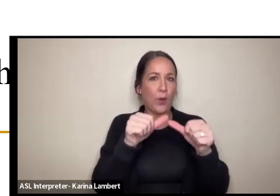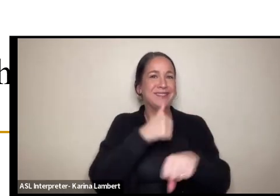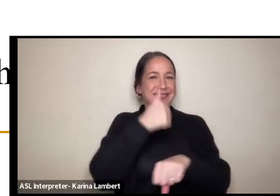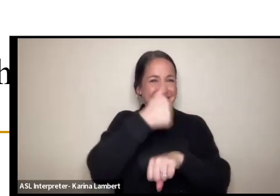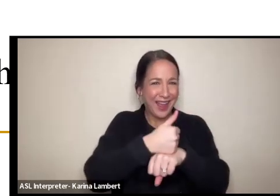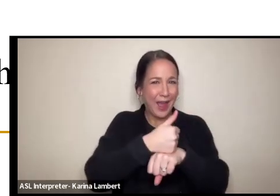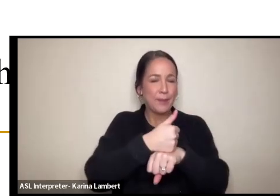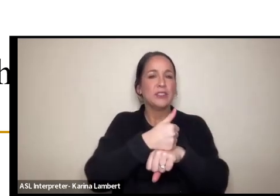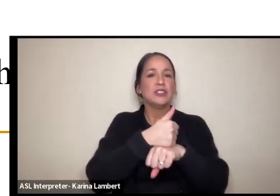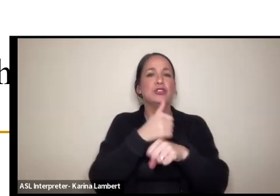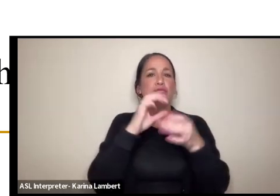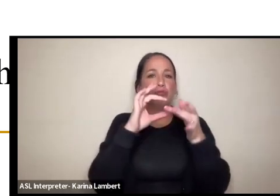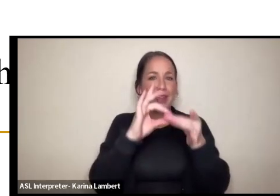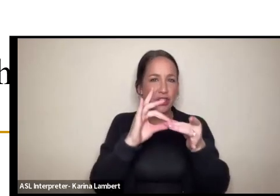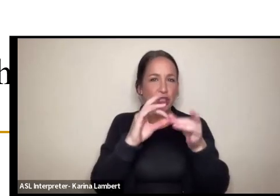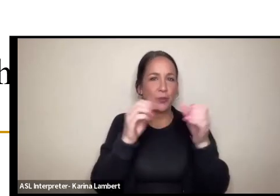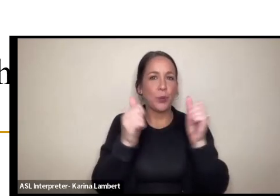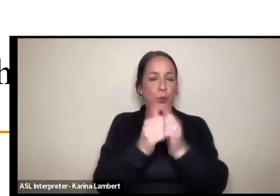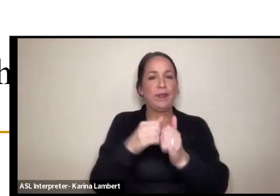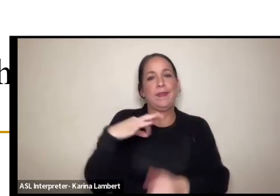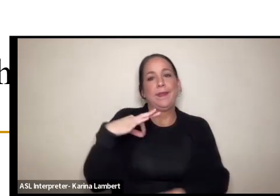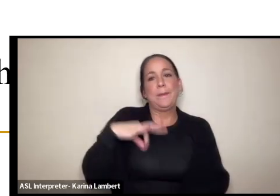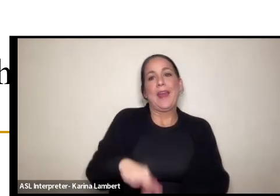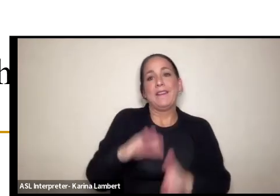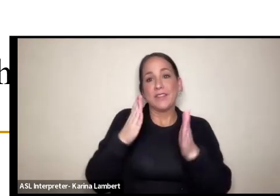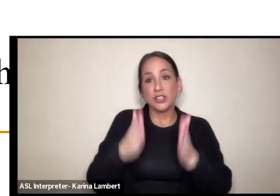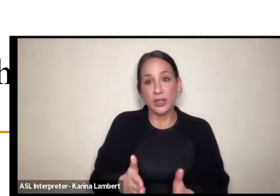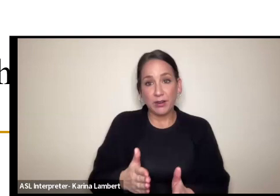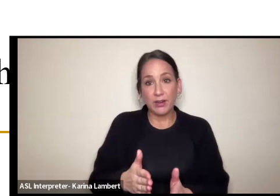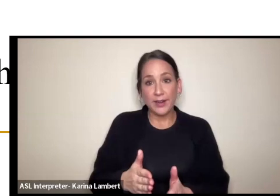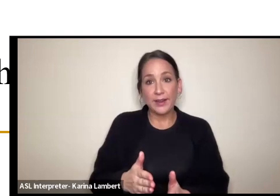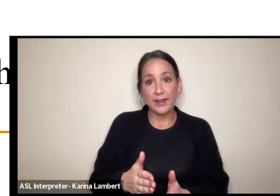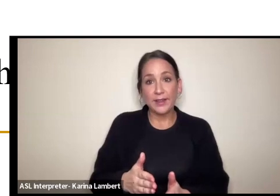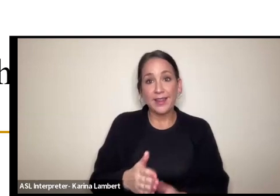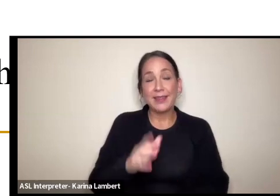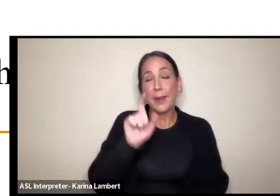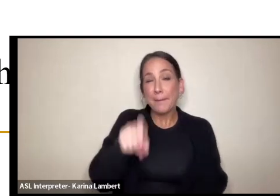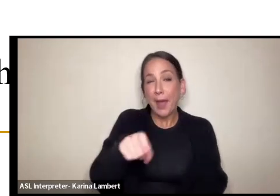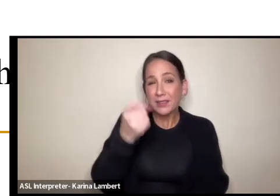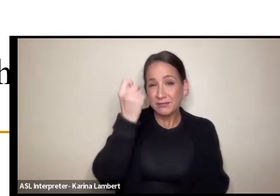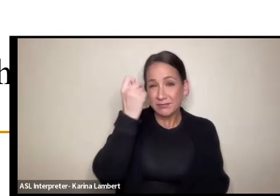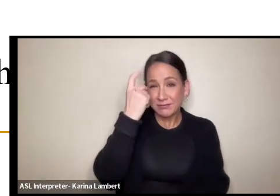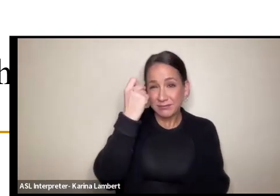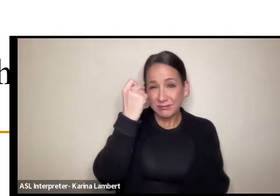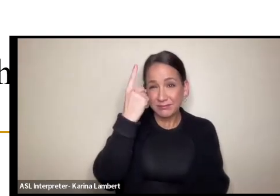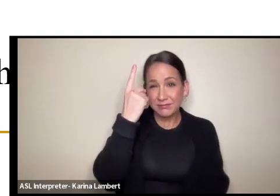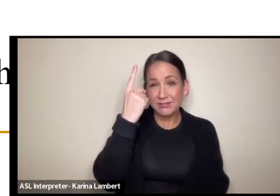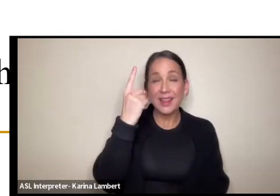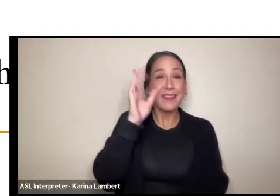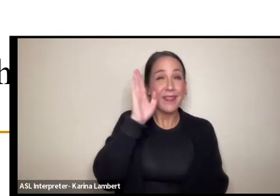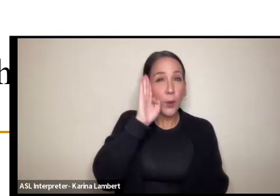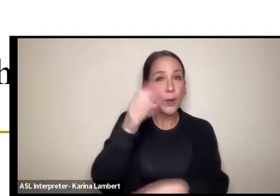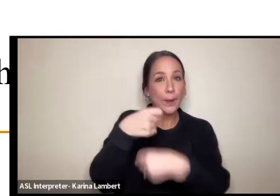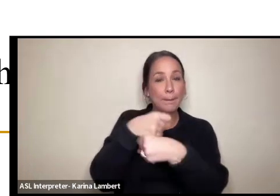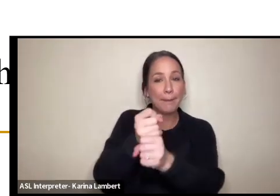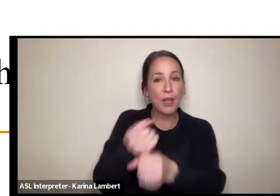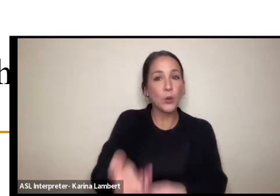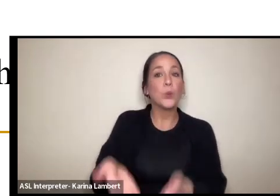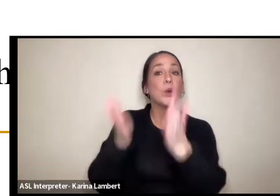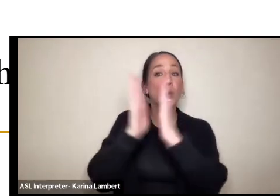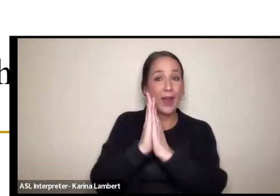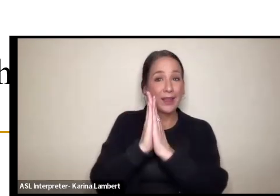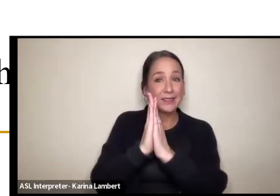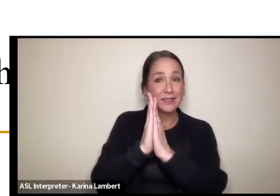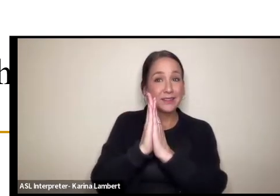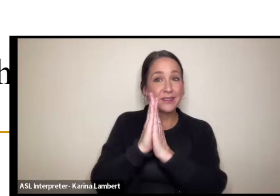the beneficiary, that they are also going to understand that they're going to make requests on